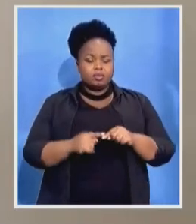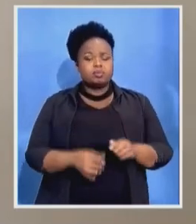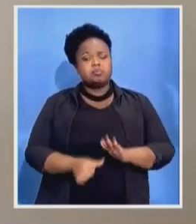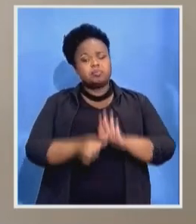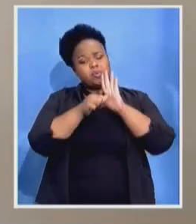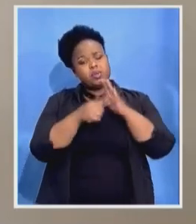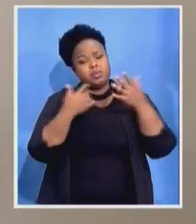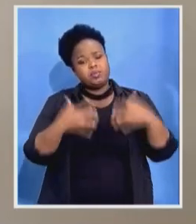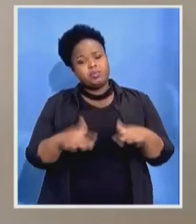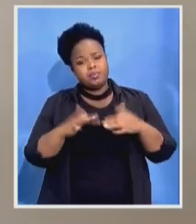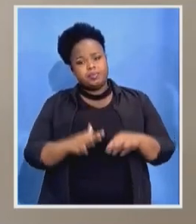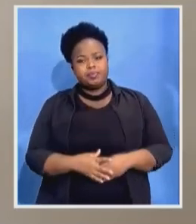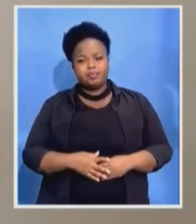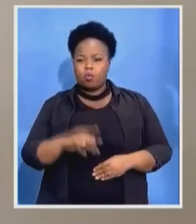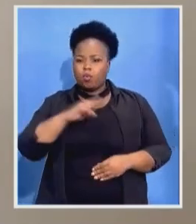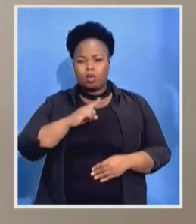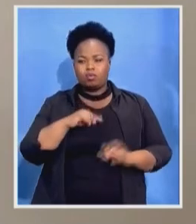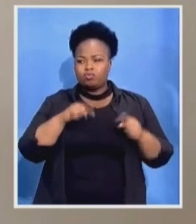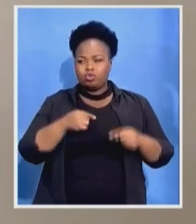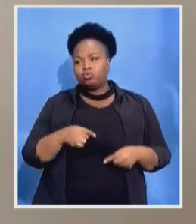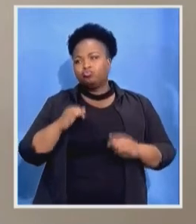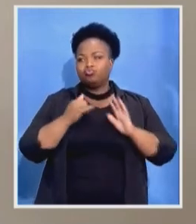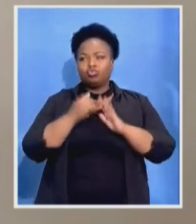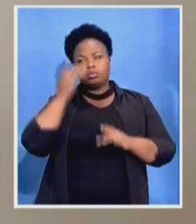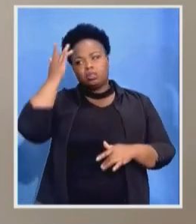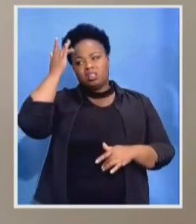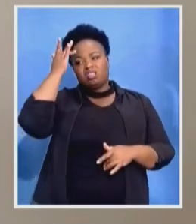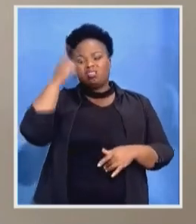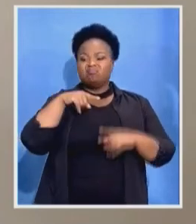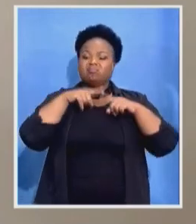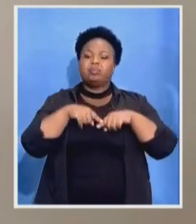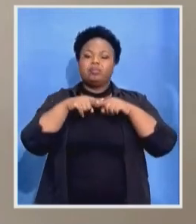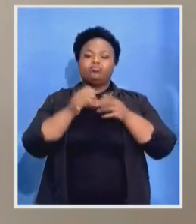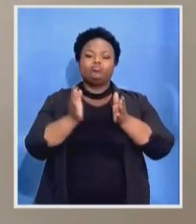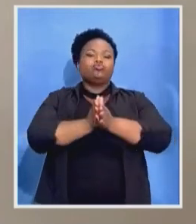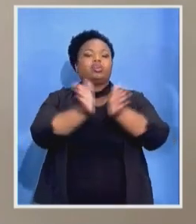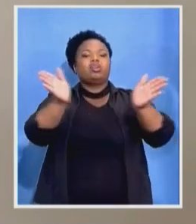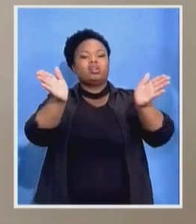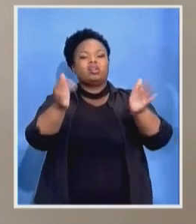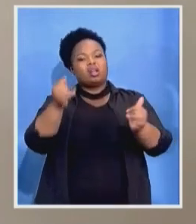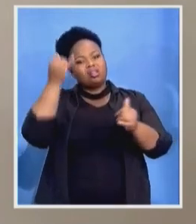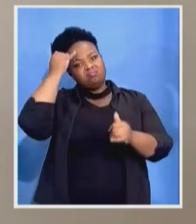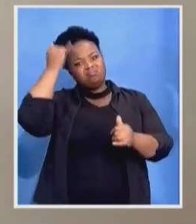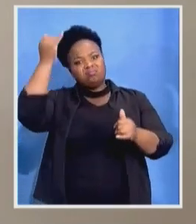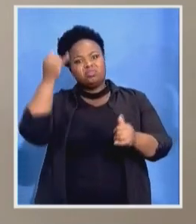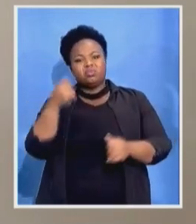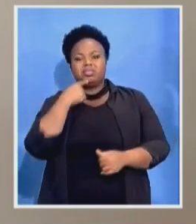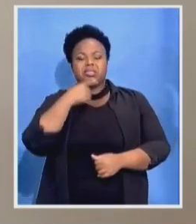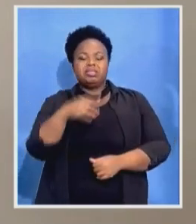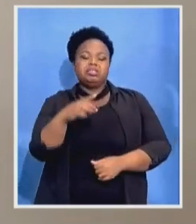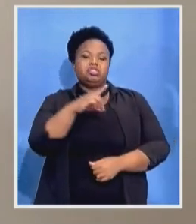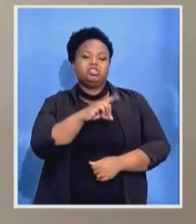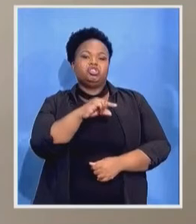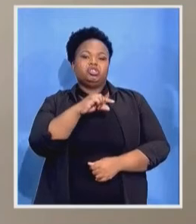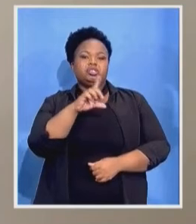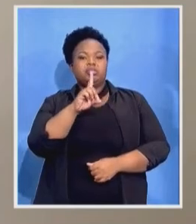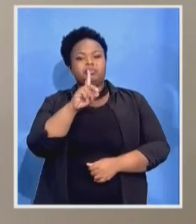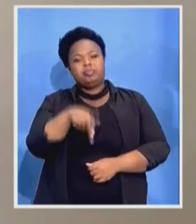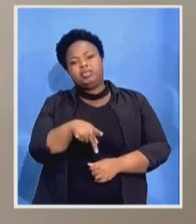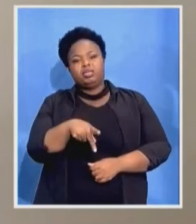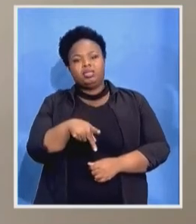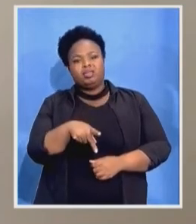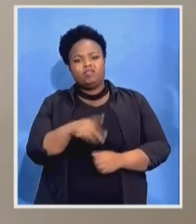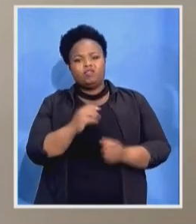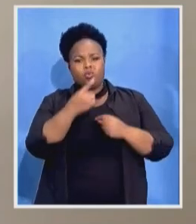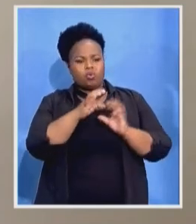rely on a generalized notion of GDP or GDP per capita, whilst levels